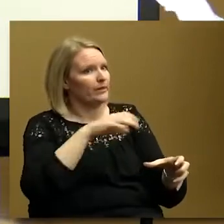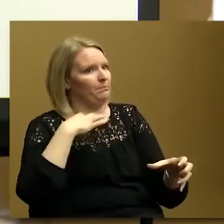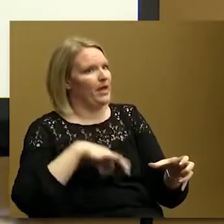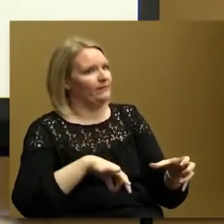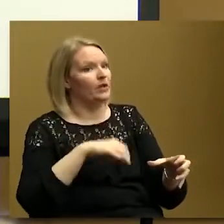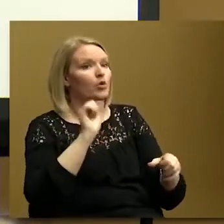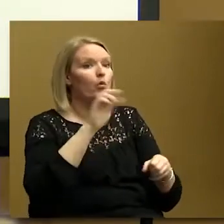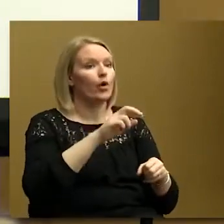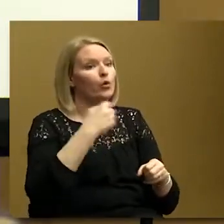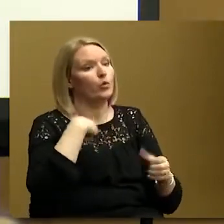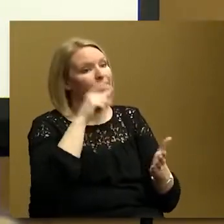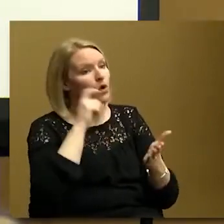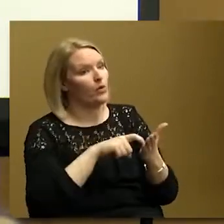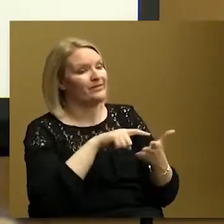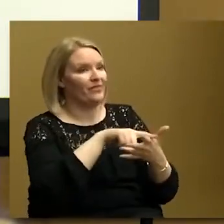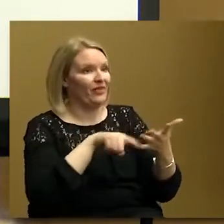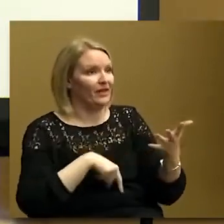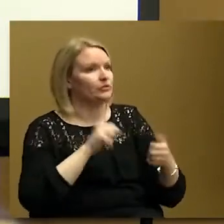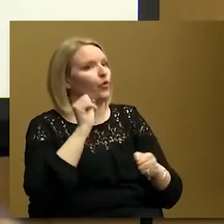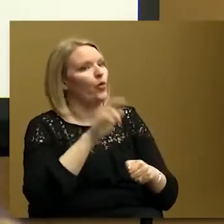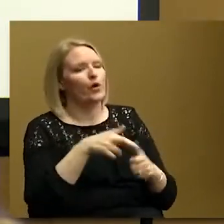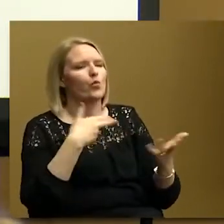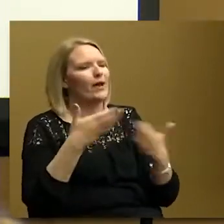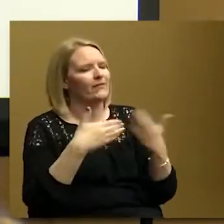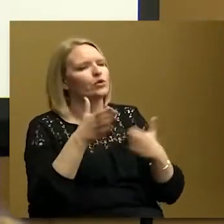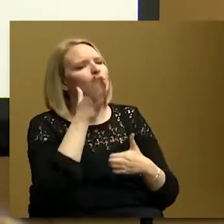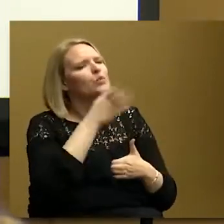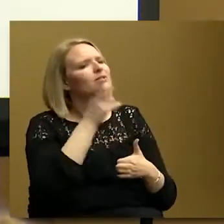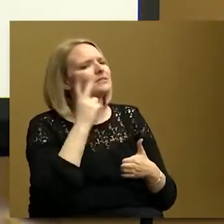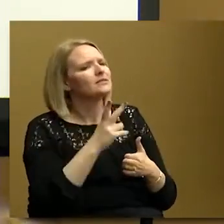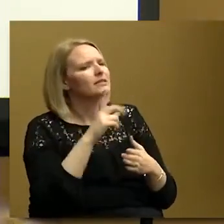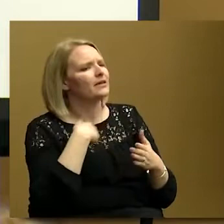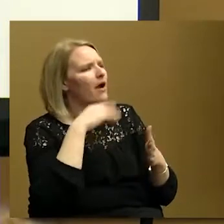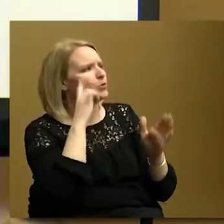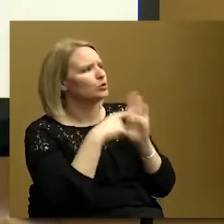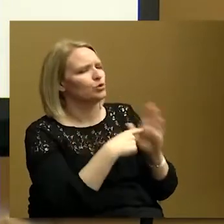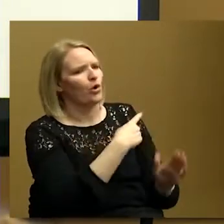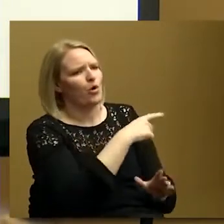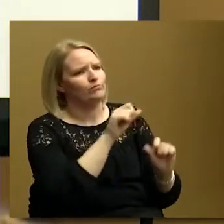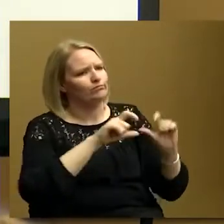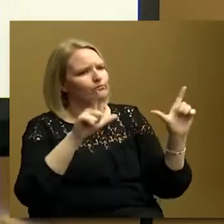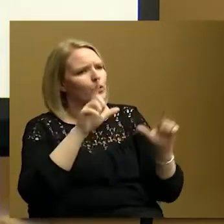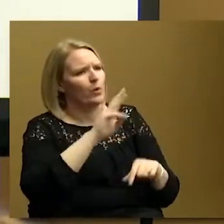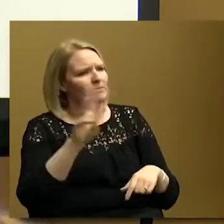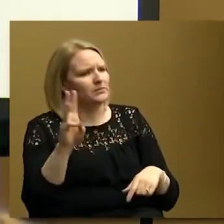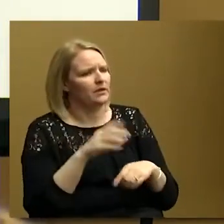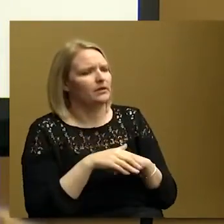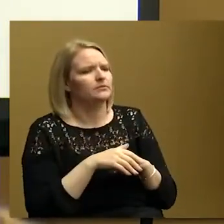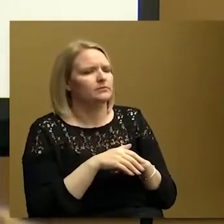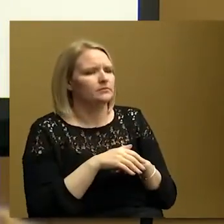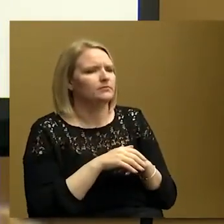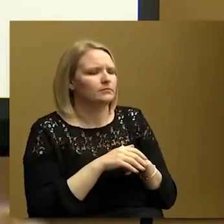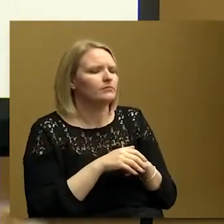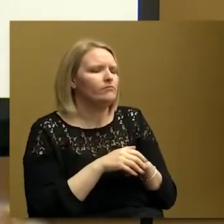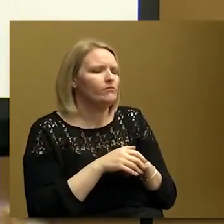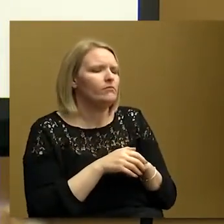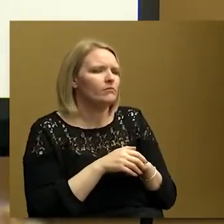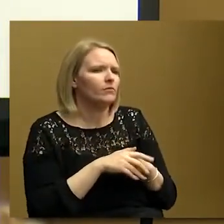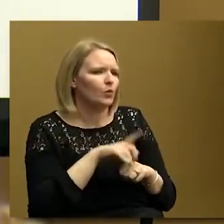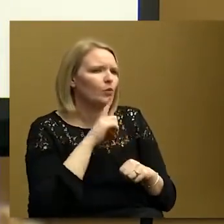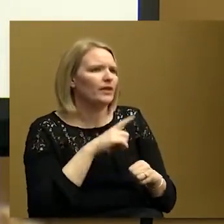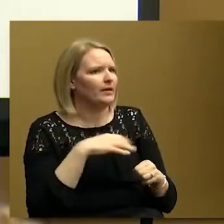found this particular, and you'll see when we go on the website that, it really does. It's